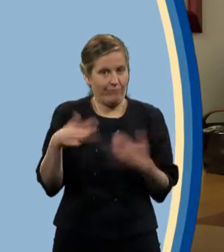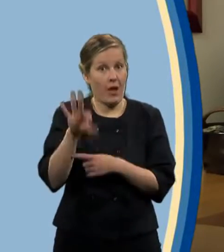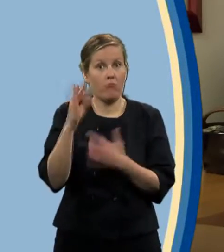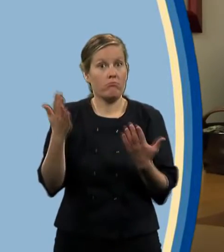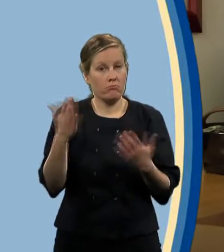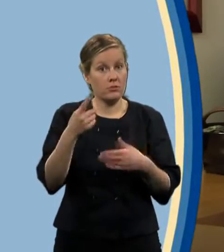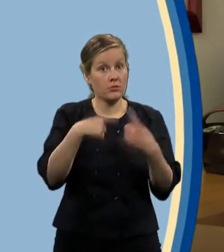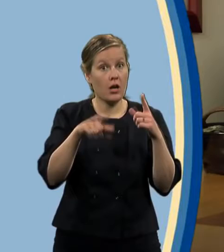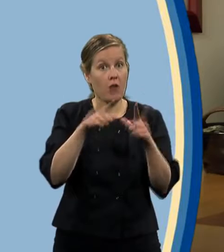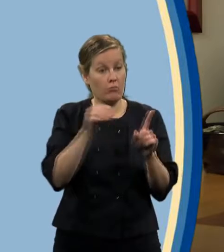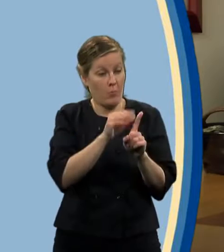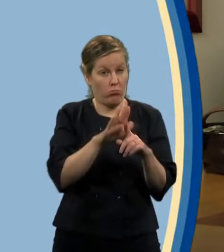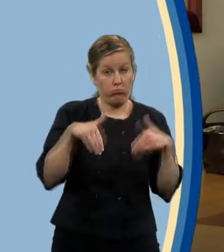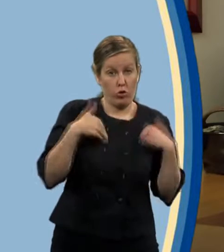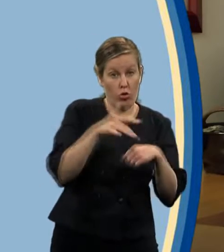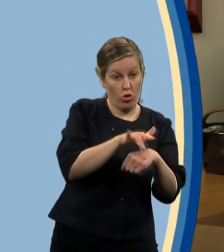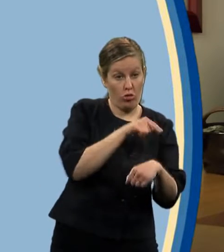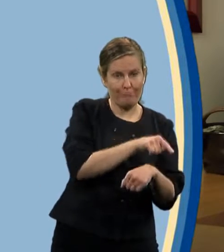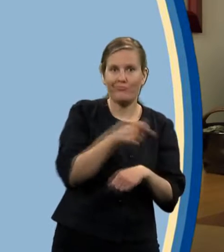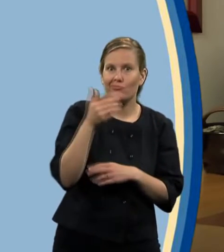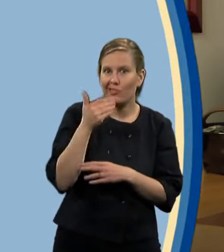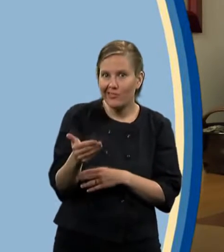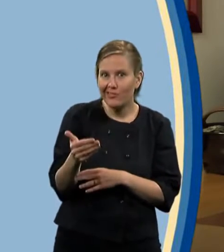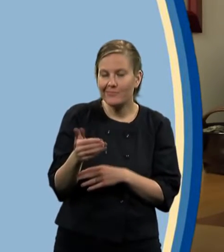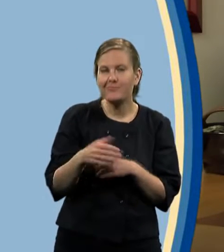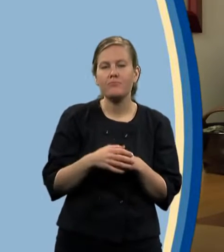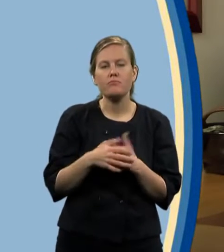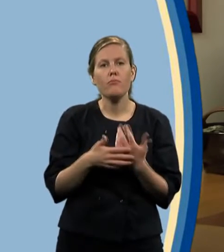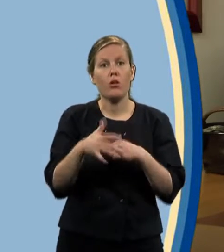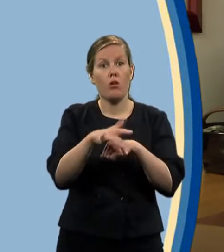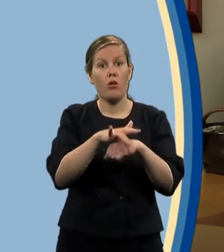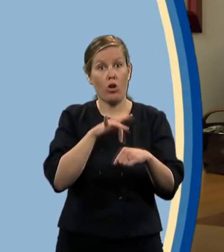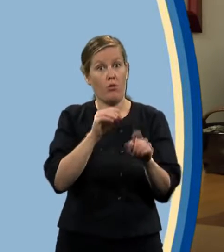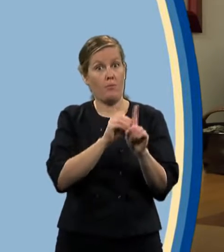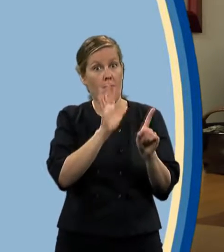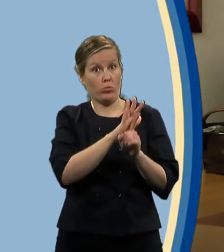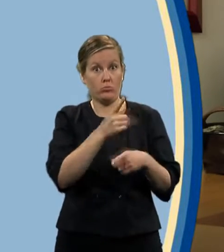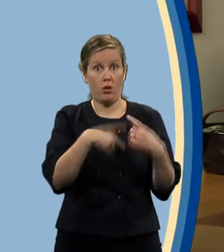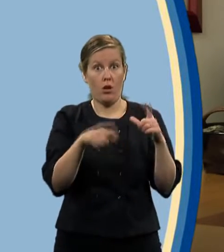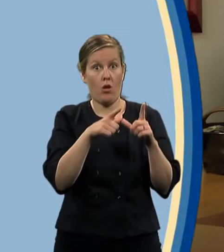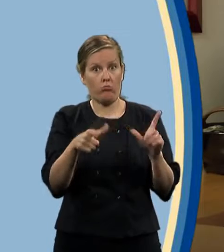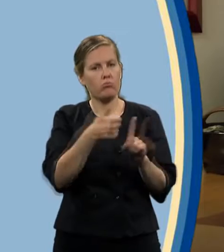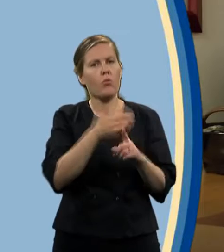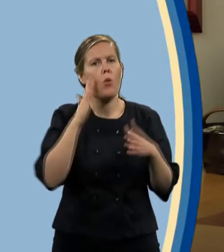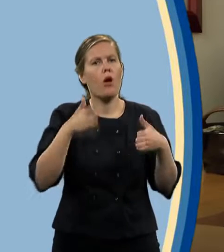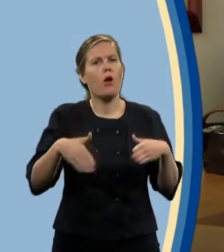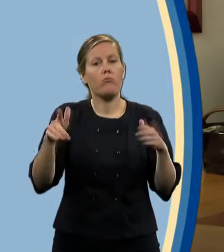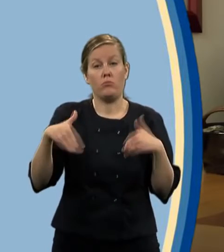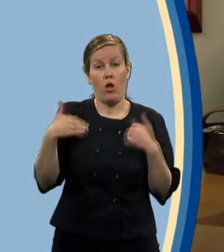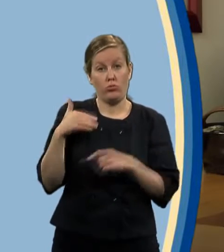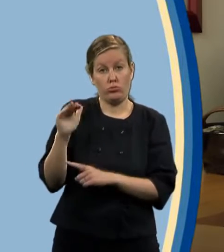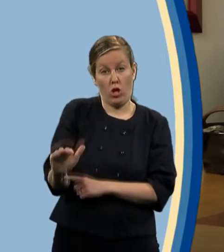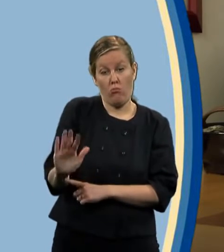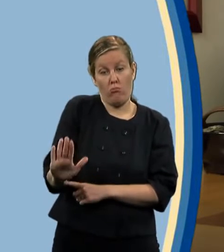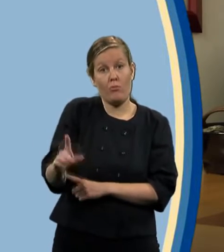to find that early exposure to sign language is actually optimal, and that with